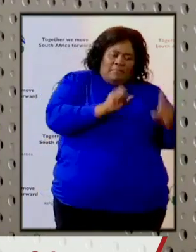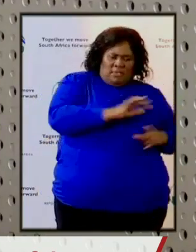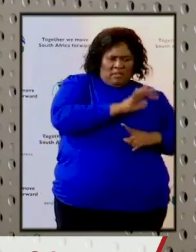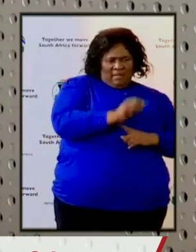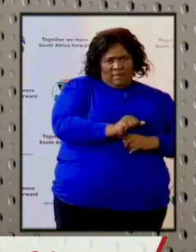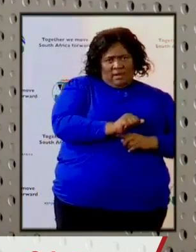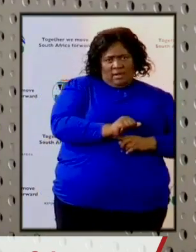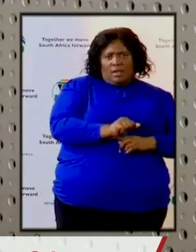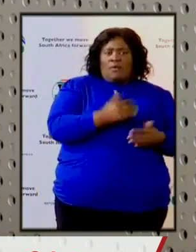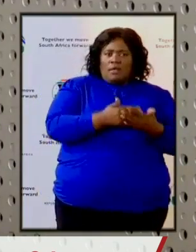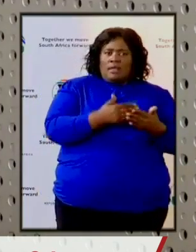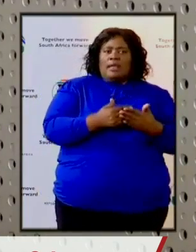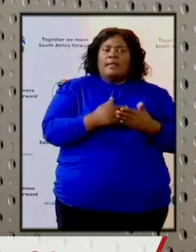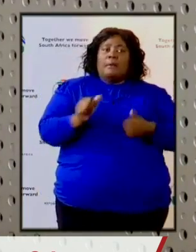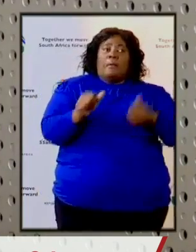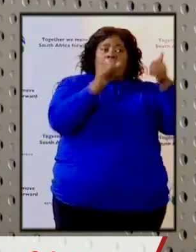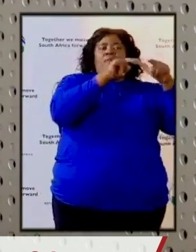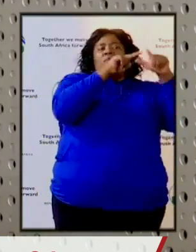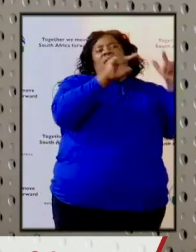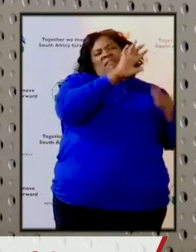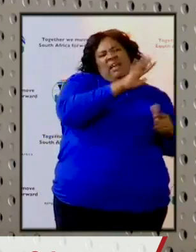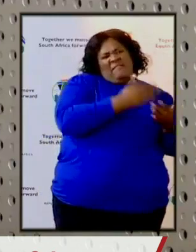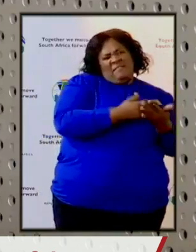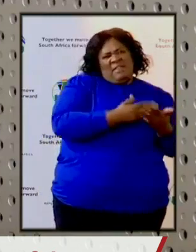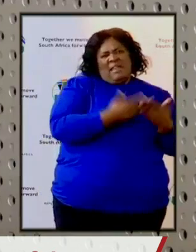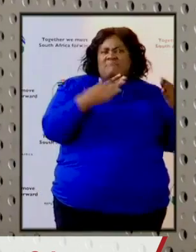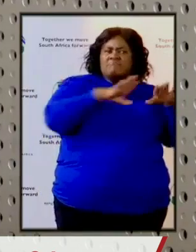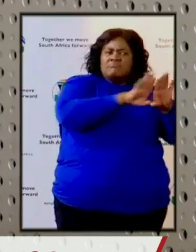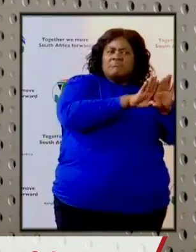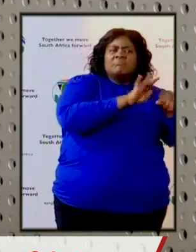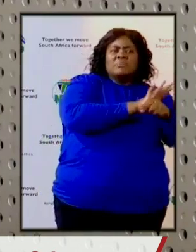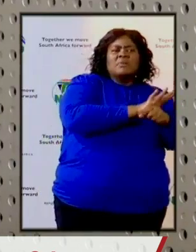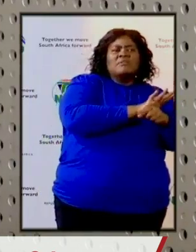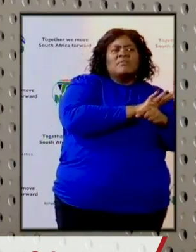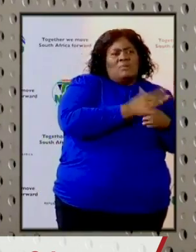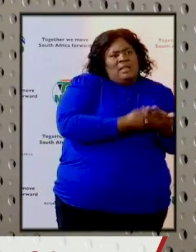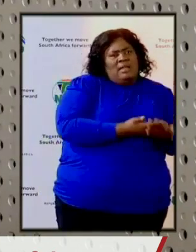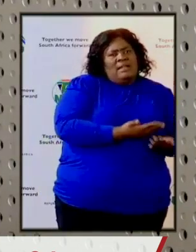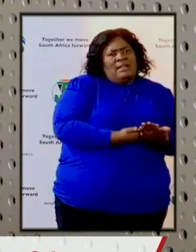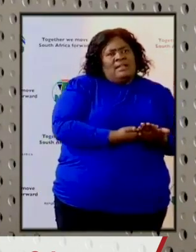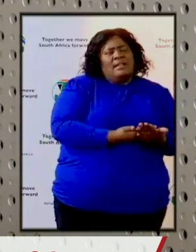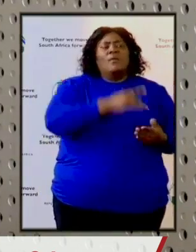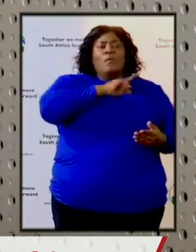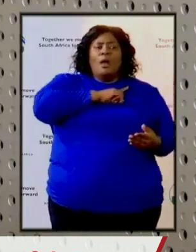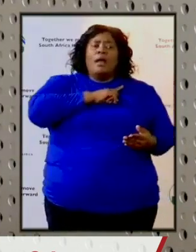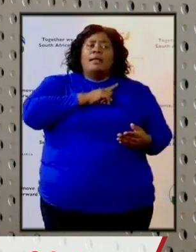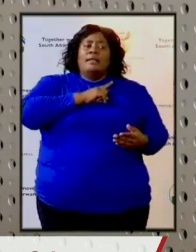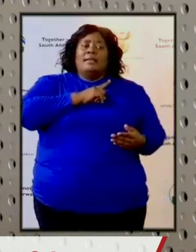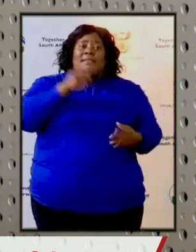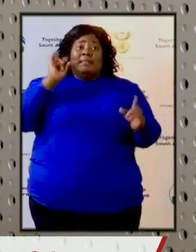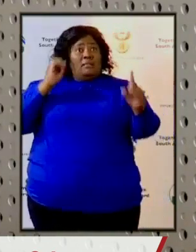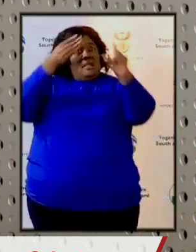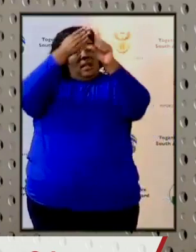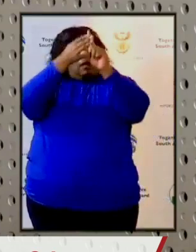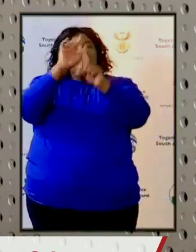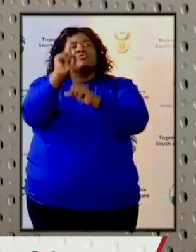on a higher level, level 5, in that particular place, because the idea is to really fight the virus.